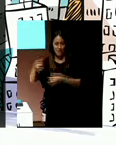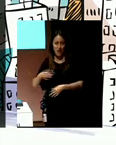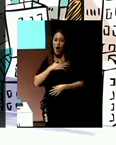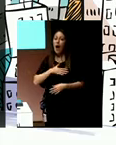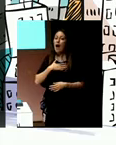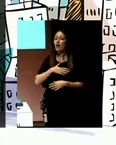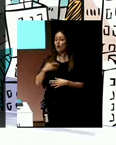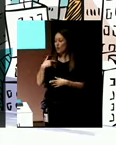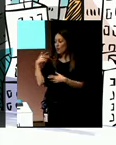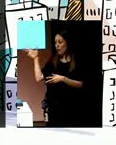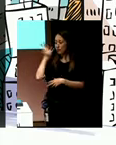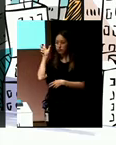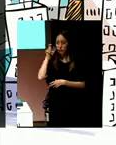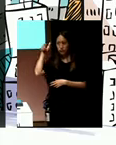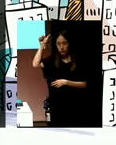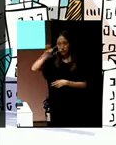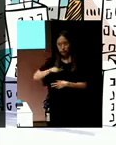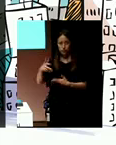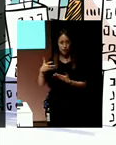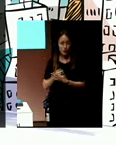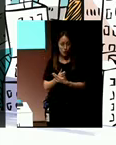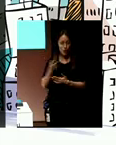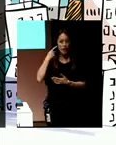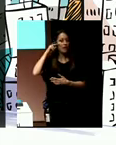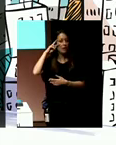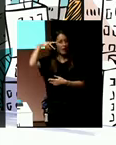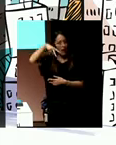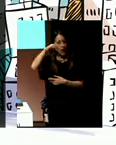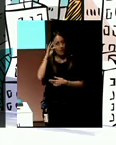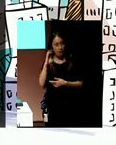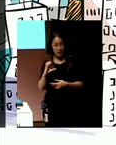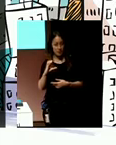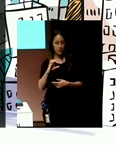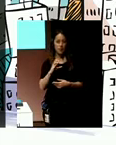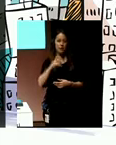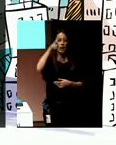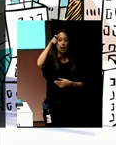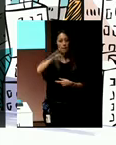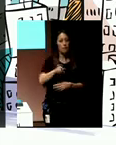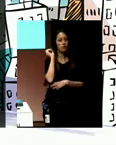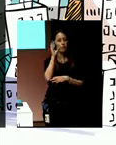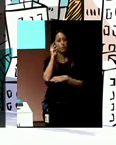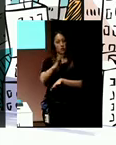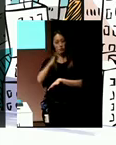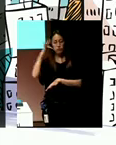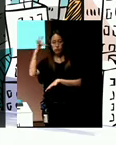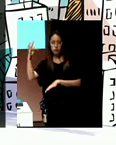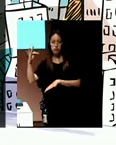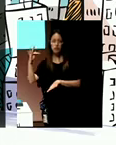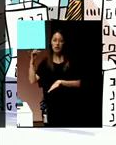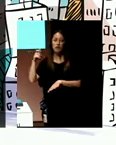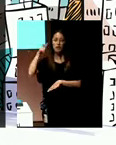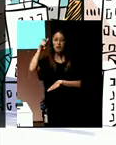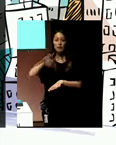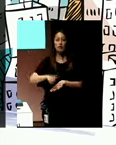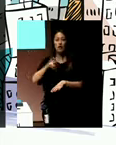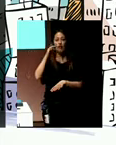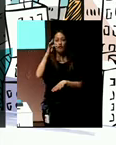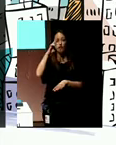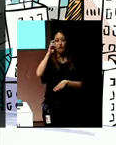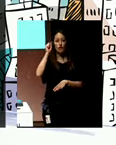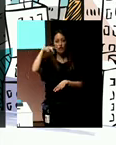assure you. Thank you for all the experience. Our next speaker